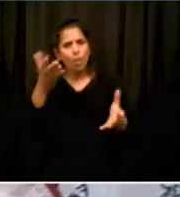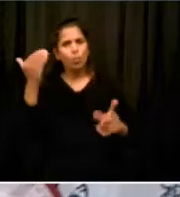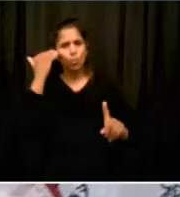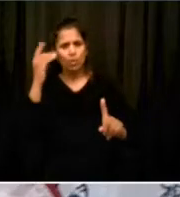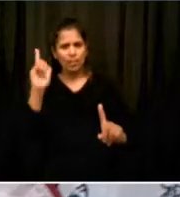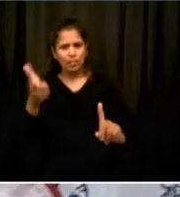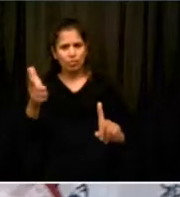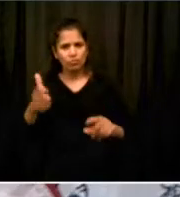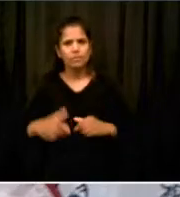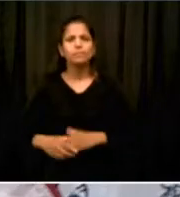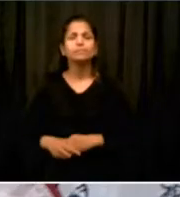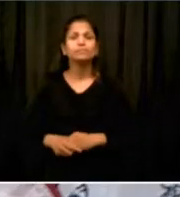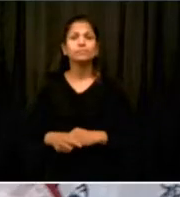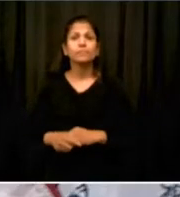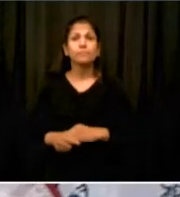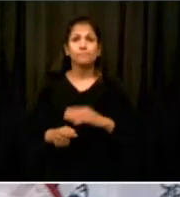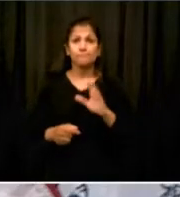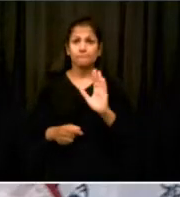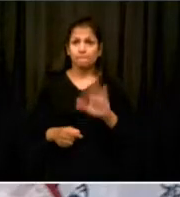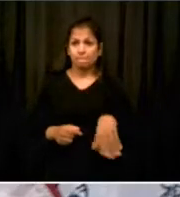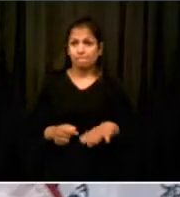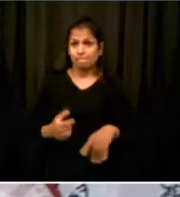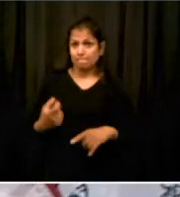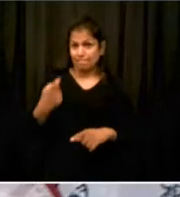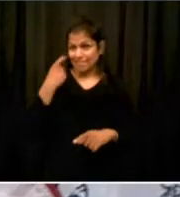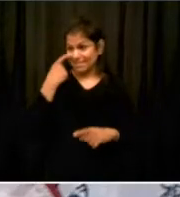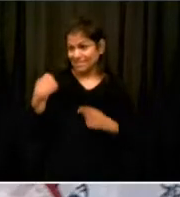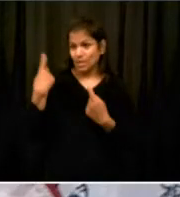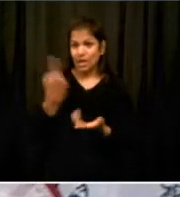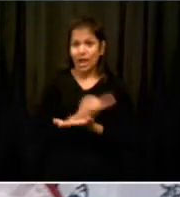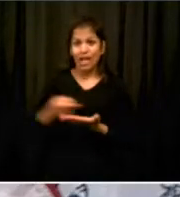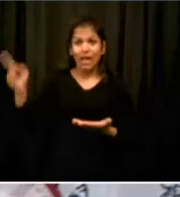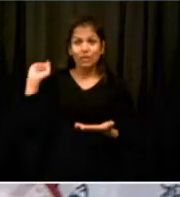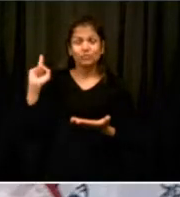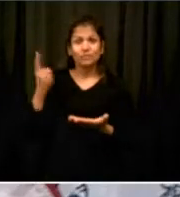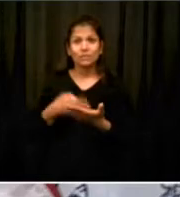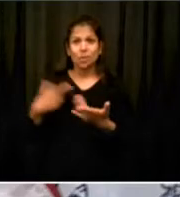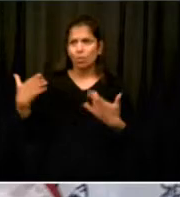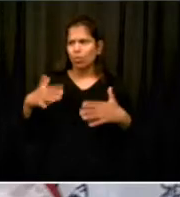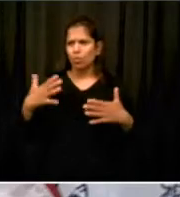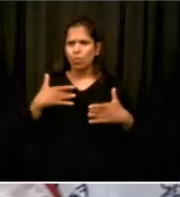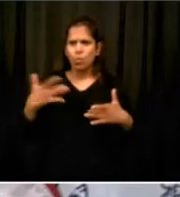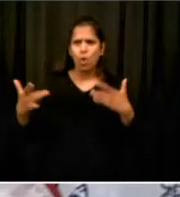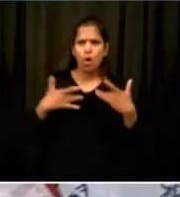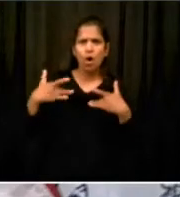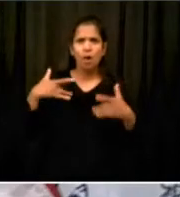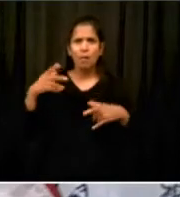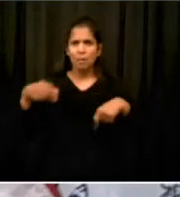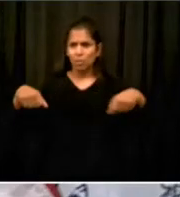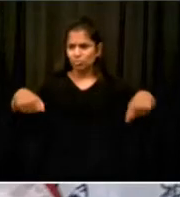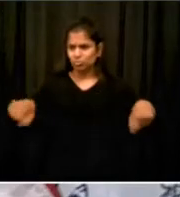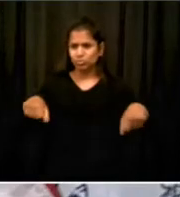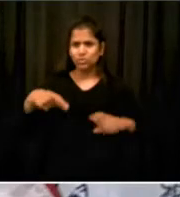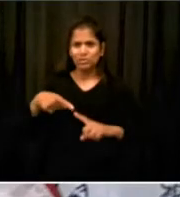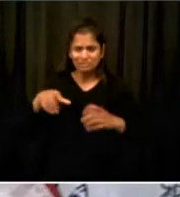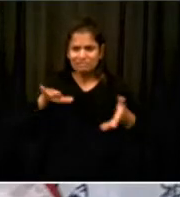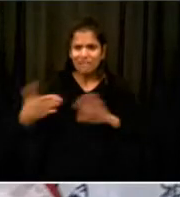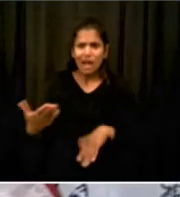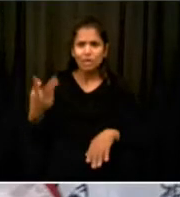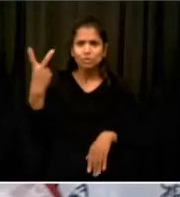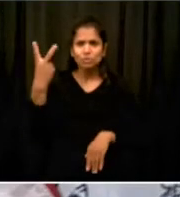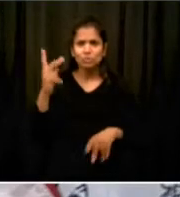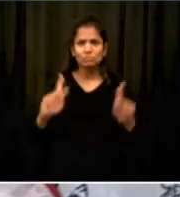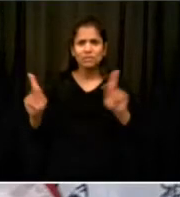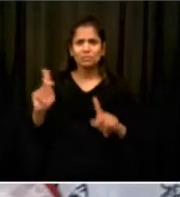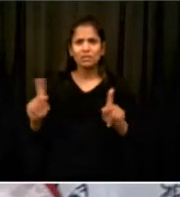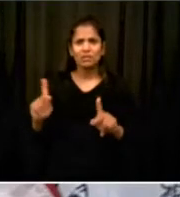up. And I do know also that our Department of Transportation, our Deputy Mayor for Operations, Laura Anglin, were